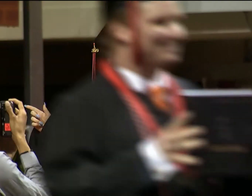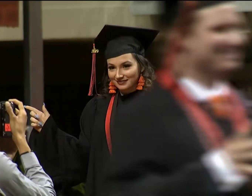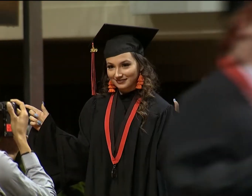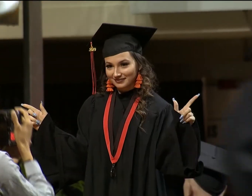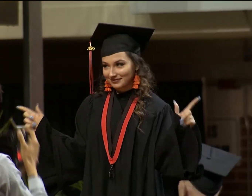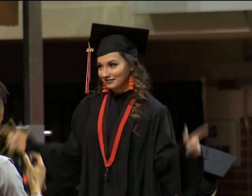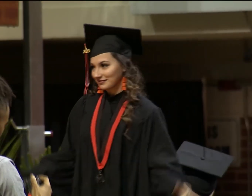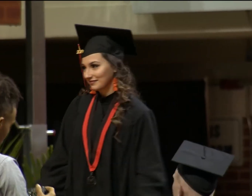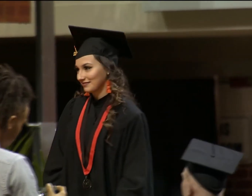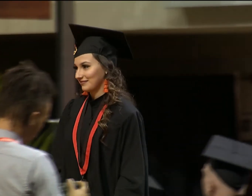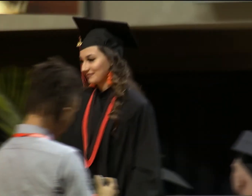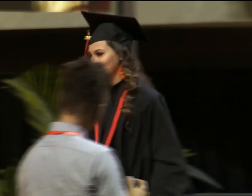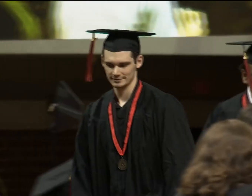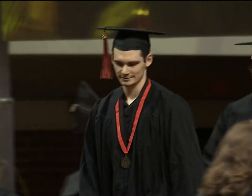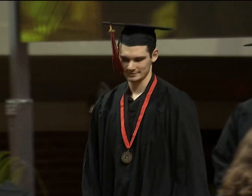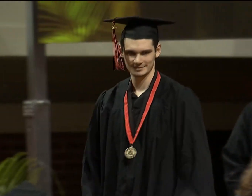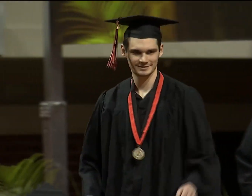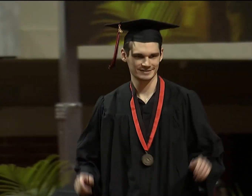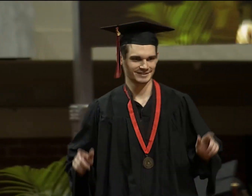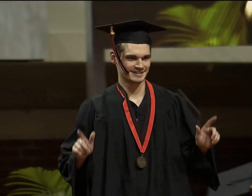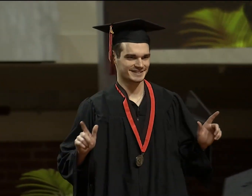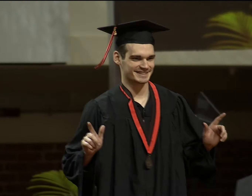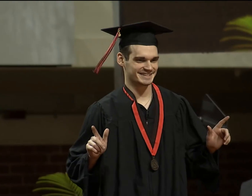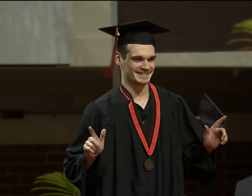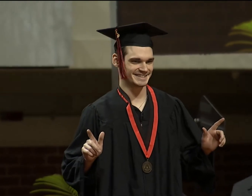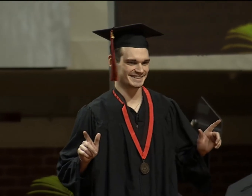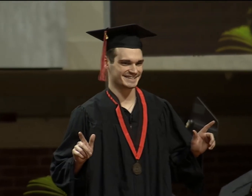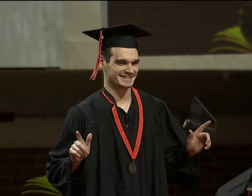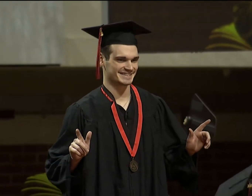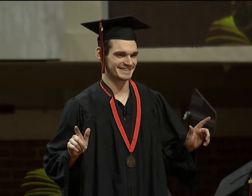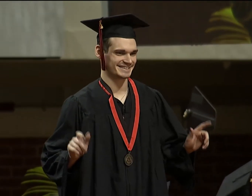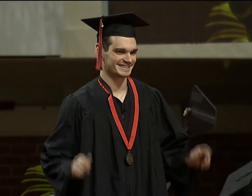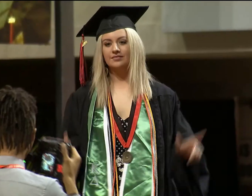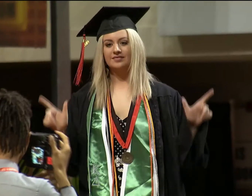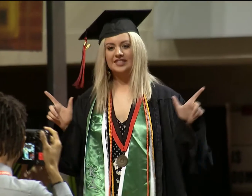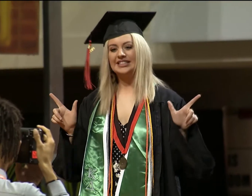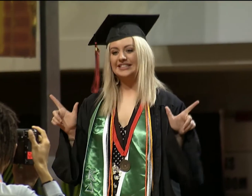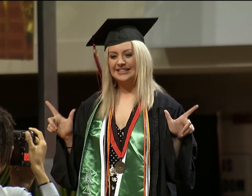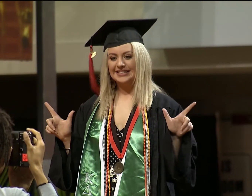Brittany Lee Zamalin. Jackson Tyler Marks.